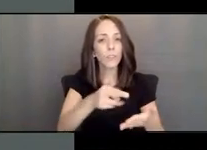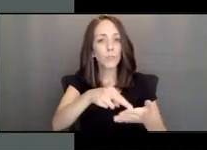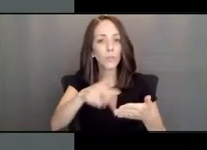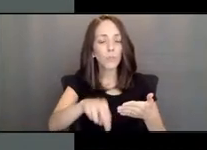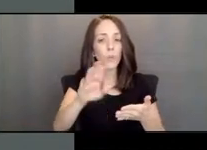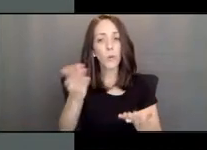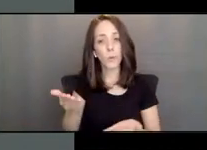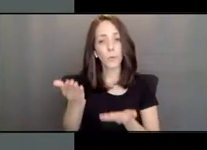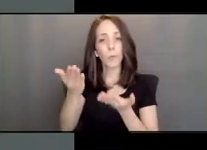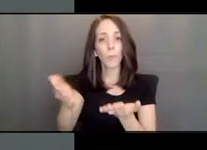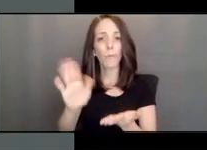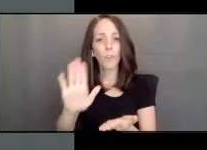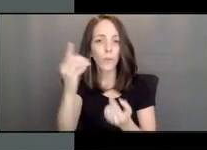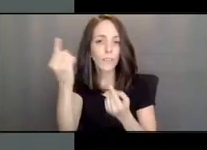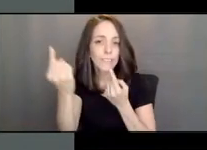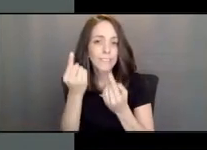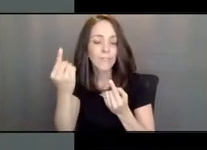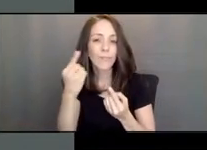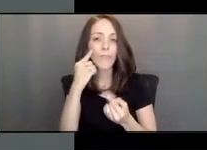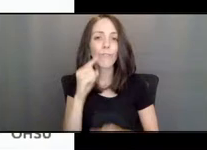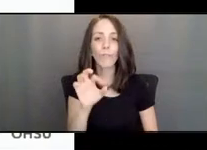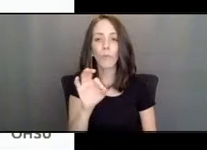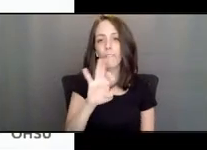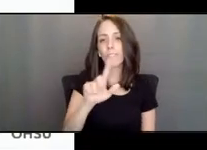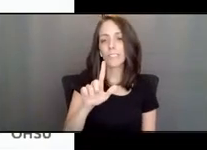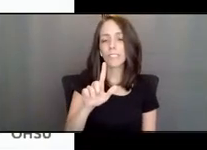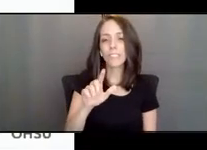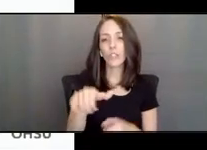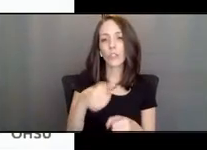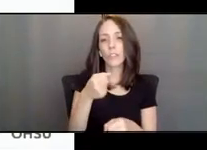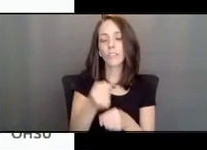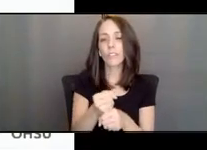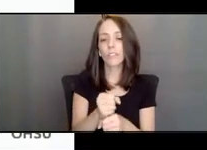the fiscal year 22 budget. Next slide, please.